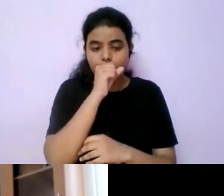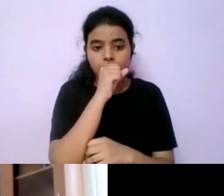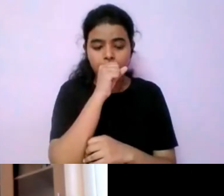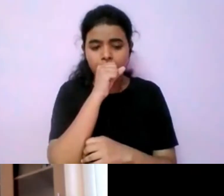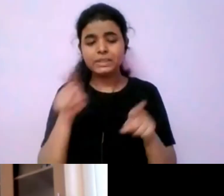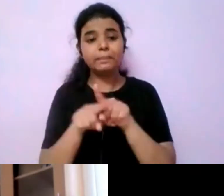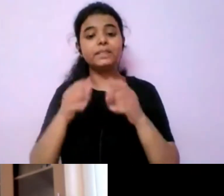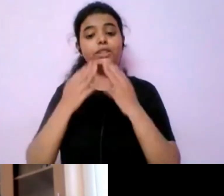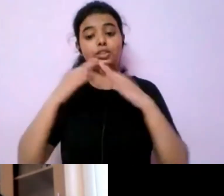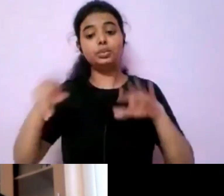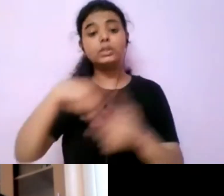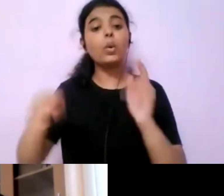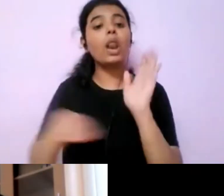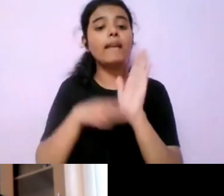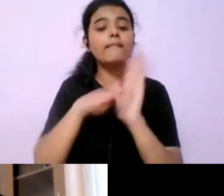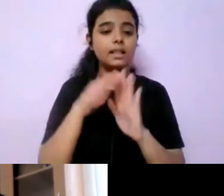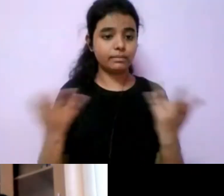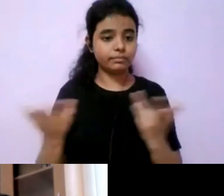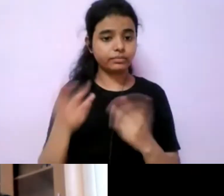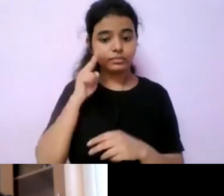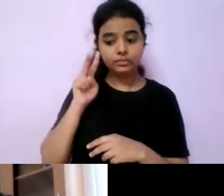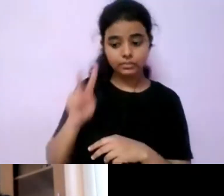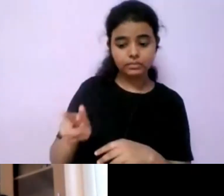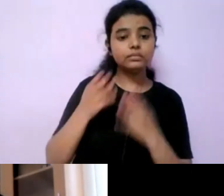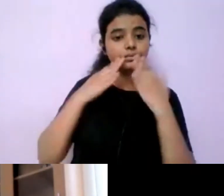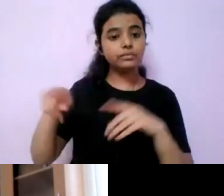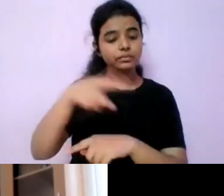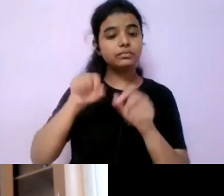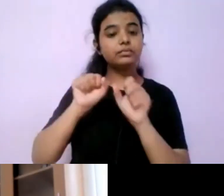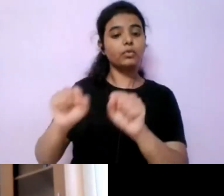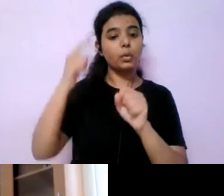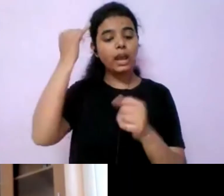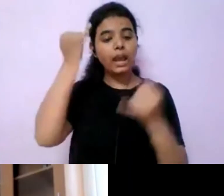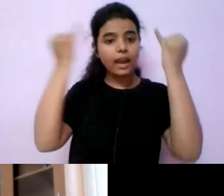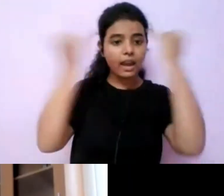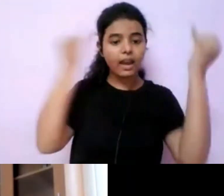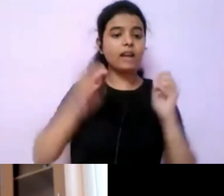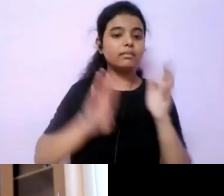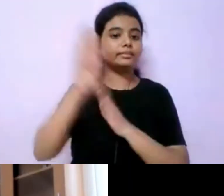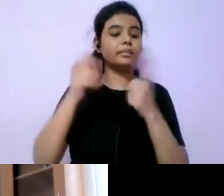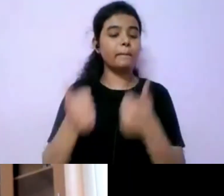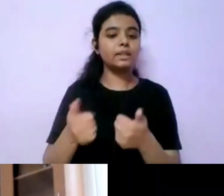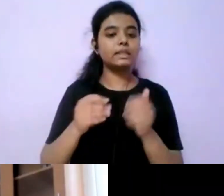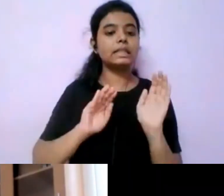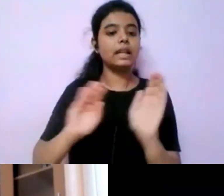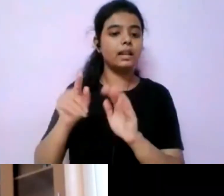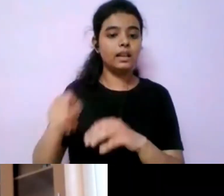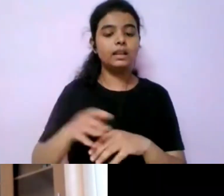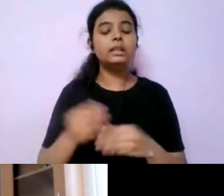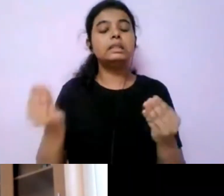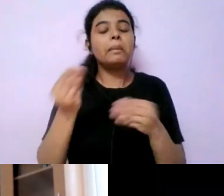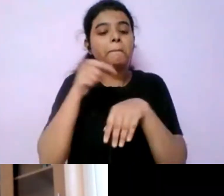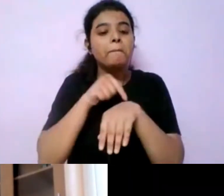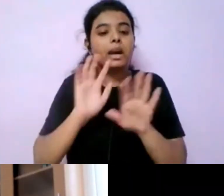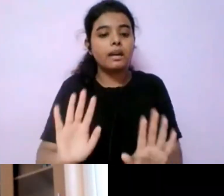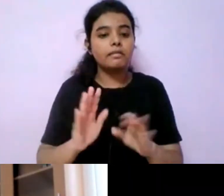very important that we allow students to develop their ideas and understandings, and that sometimes this takes